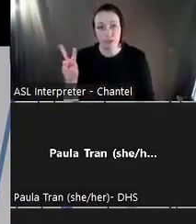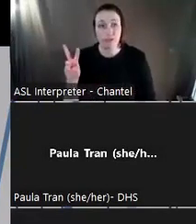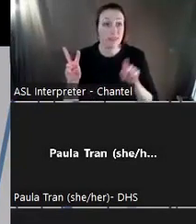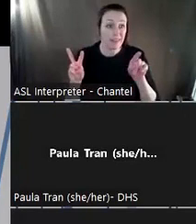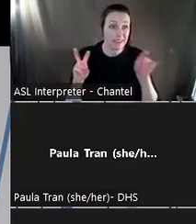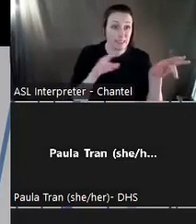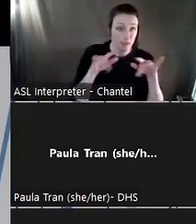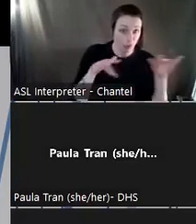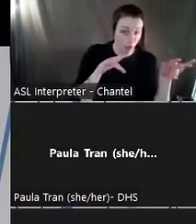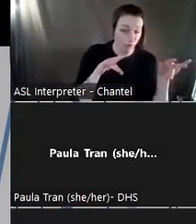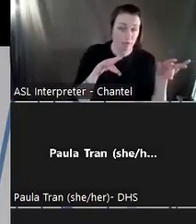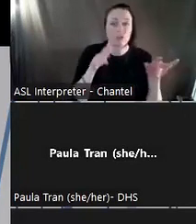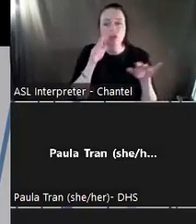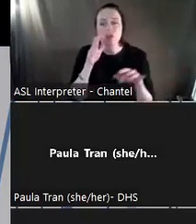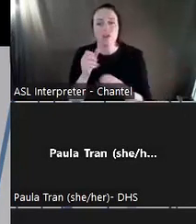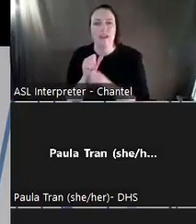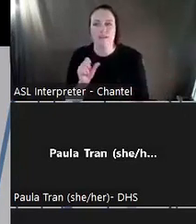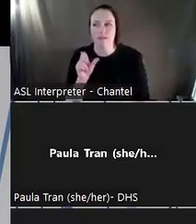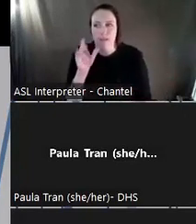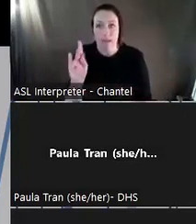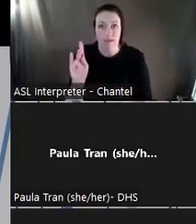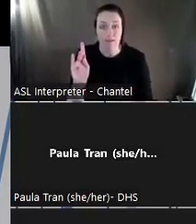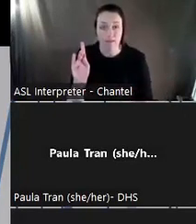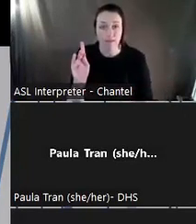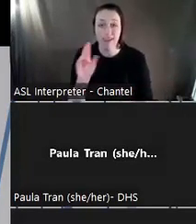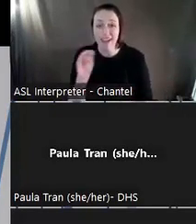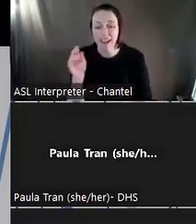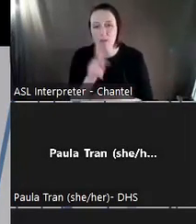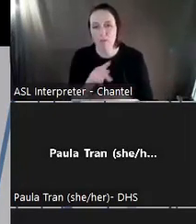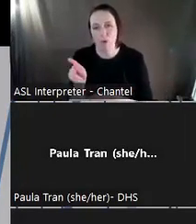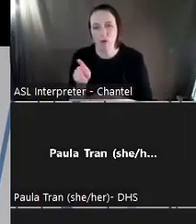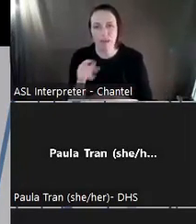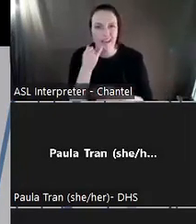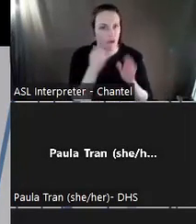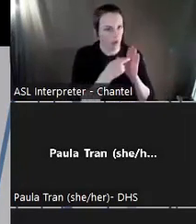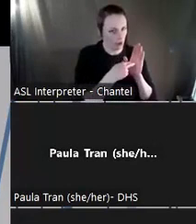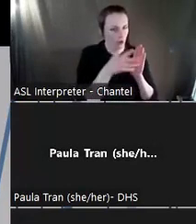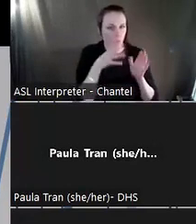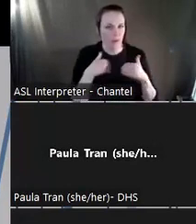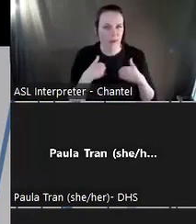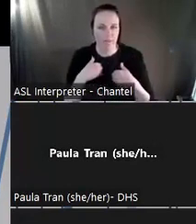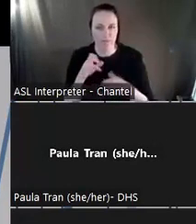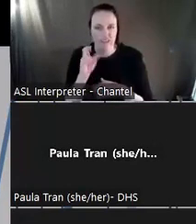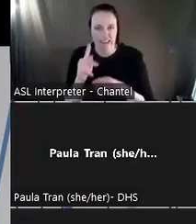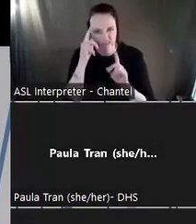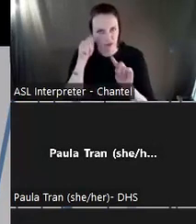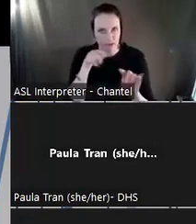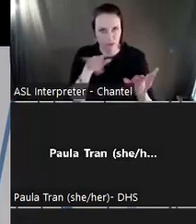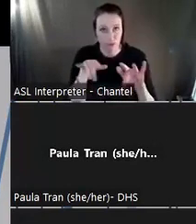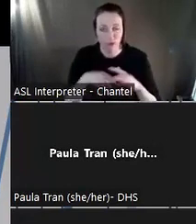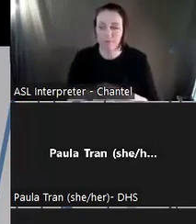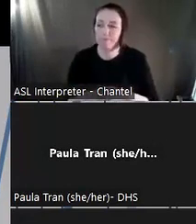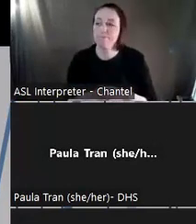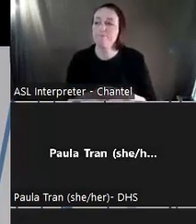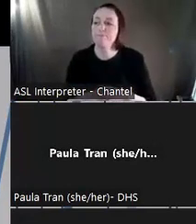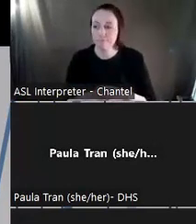and we'll provide a link to the recording and the slides for those who have registered for today's briefing. But with that, we would like